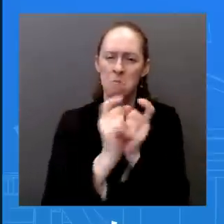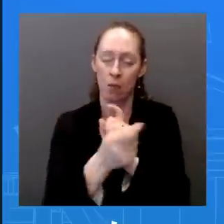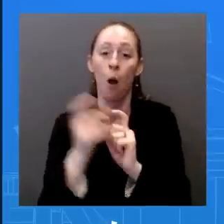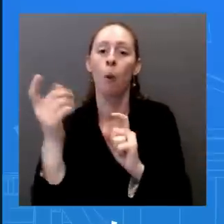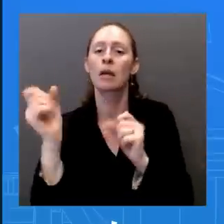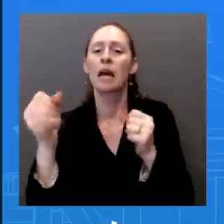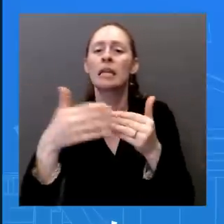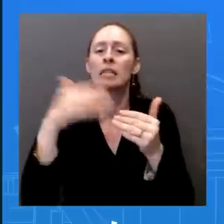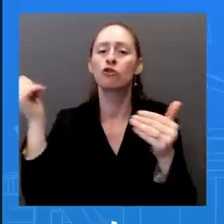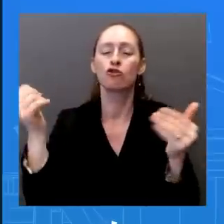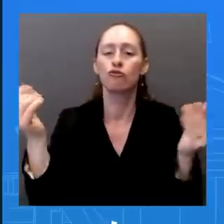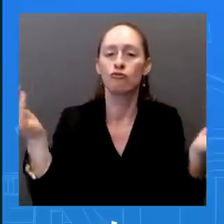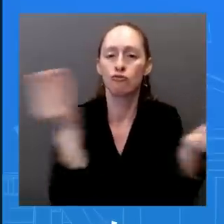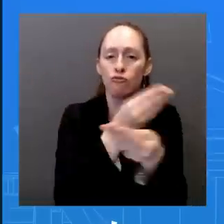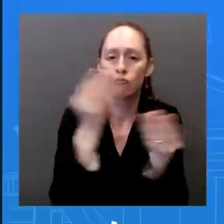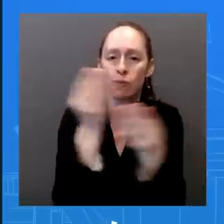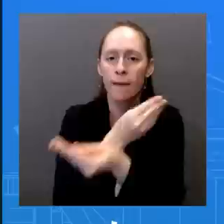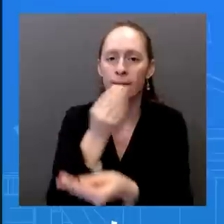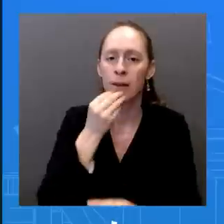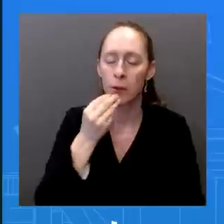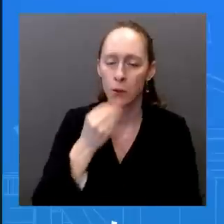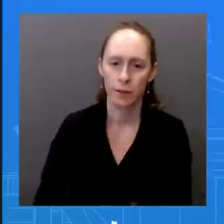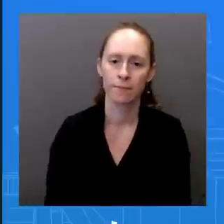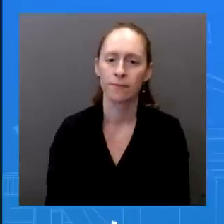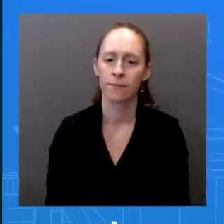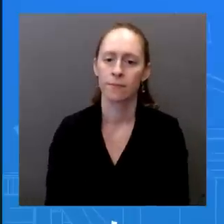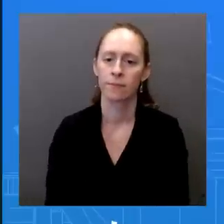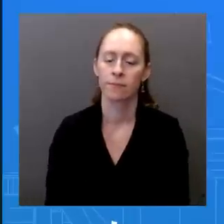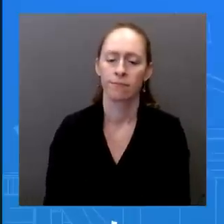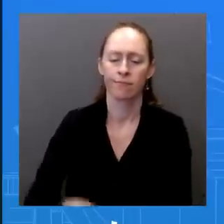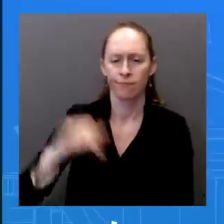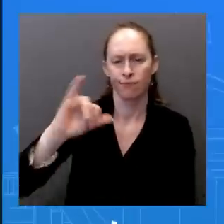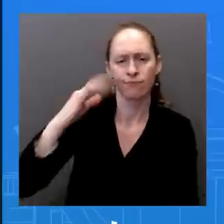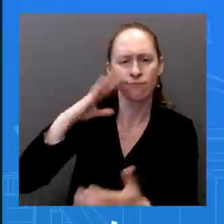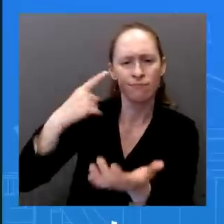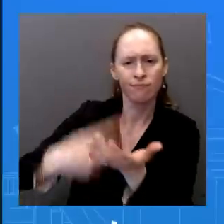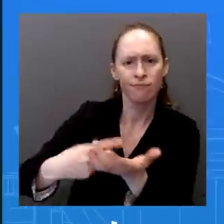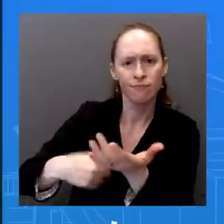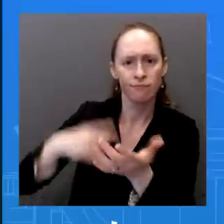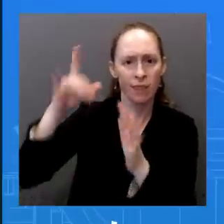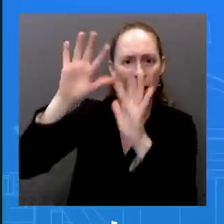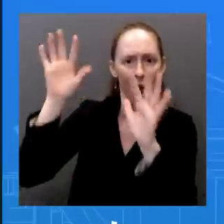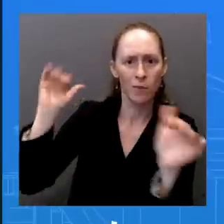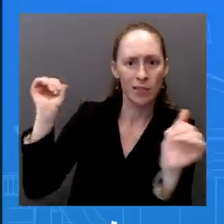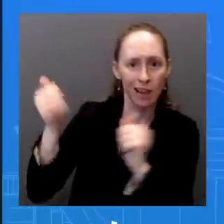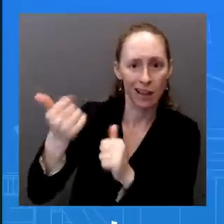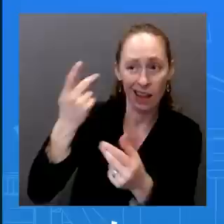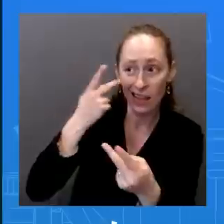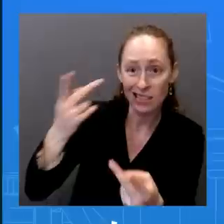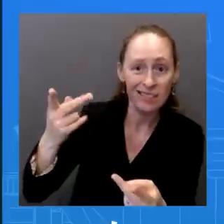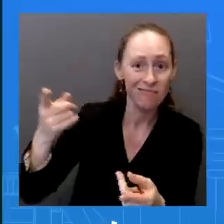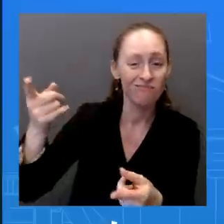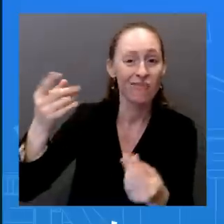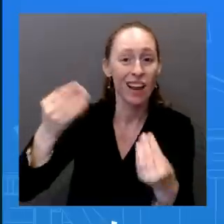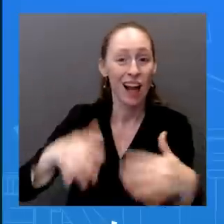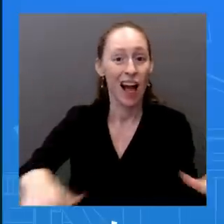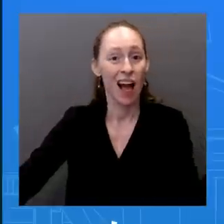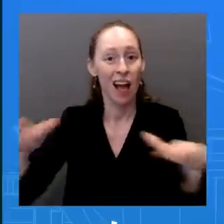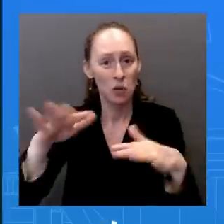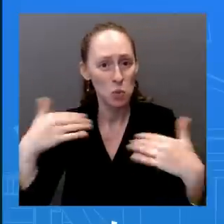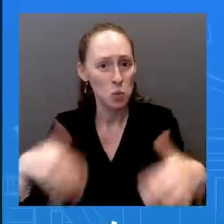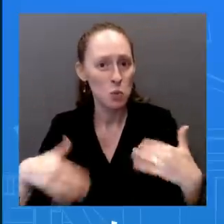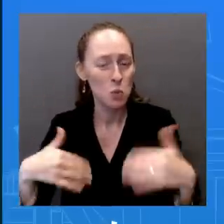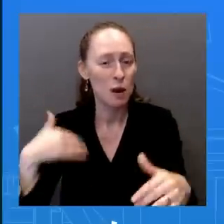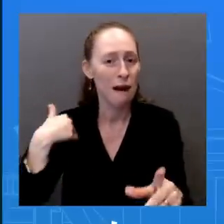climate change on the agricultural land of many countries in many parts of the world is significant and